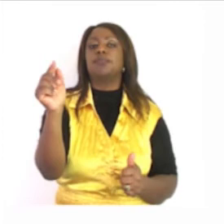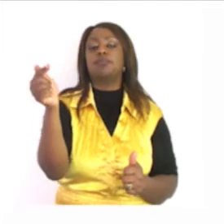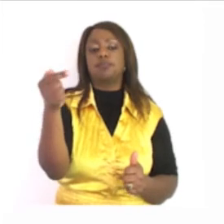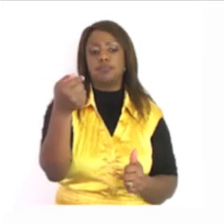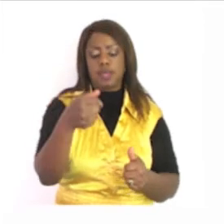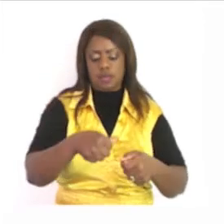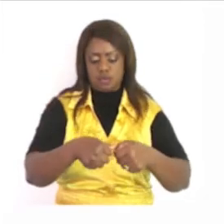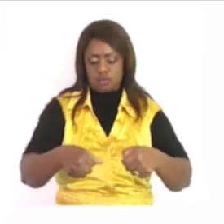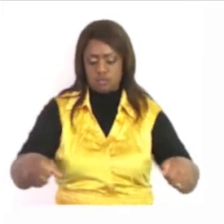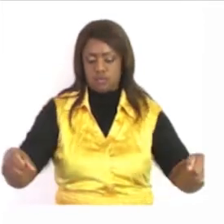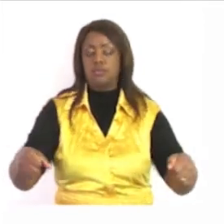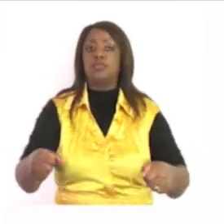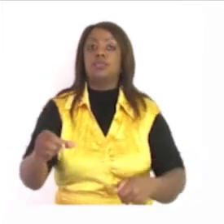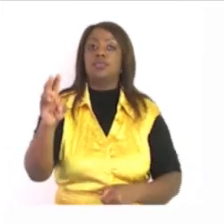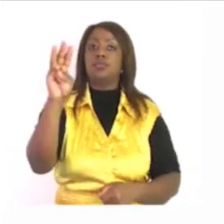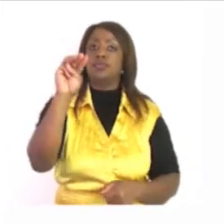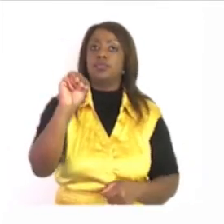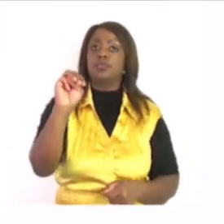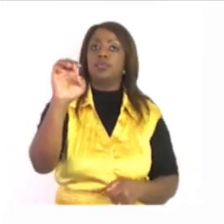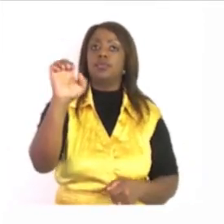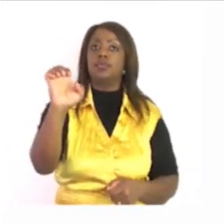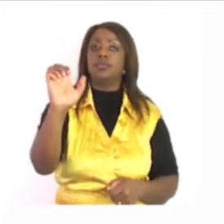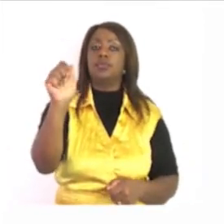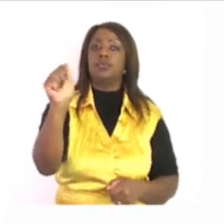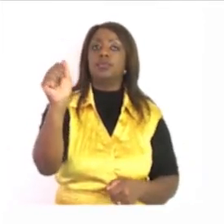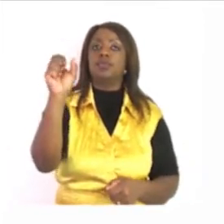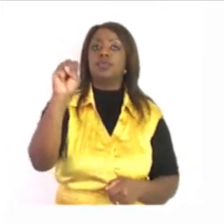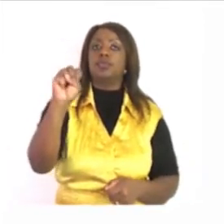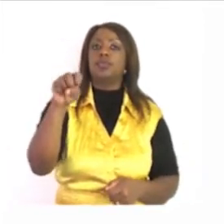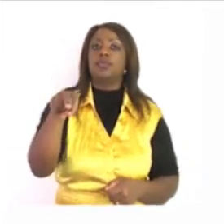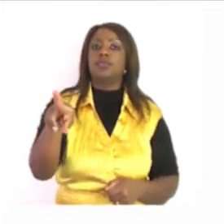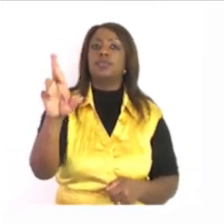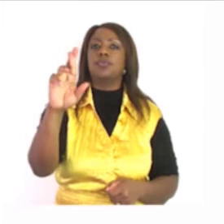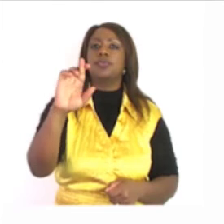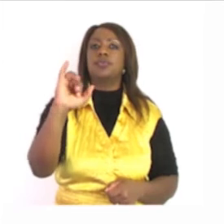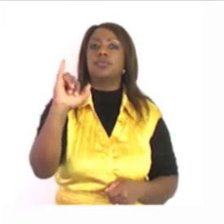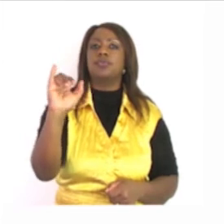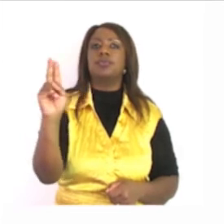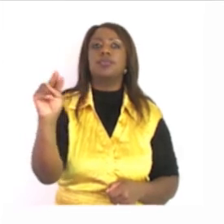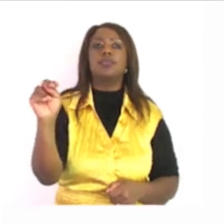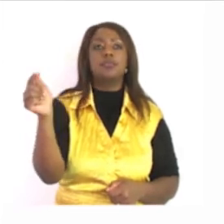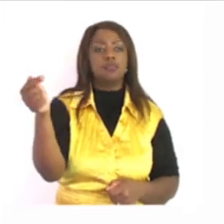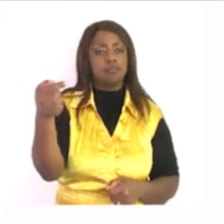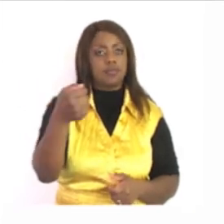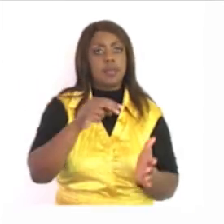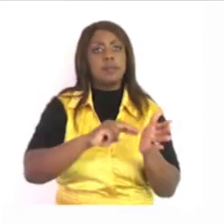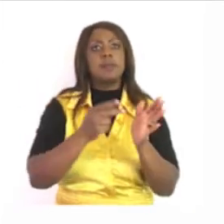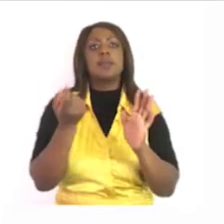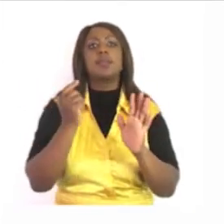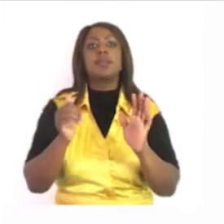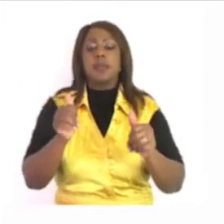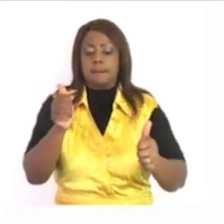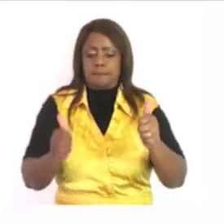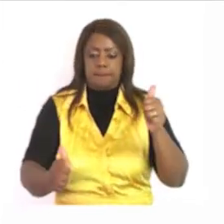of fellow learners and the mass of school bags using the appropriate methods. The